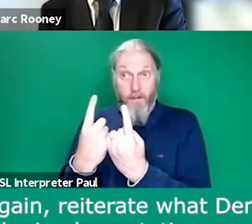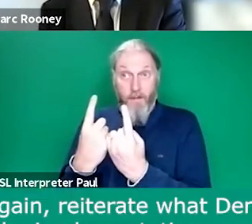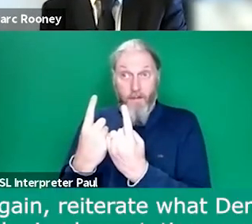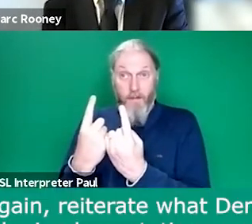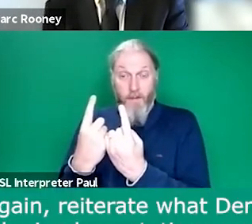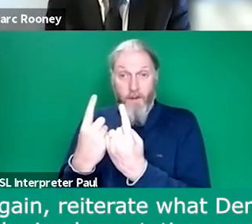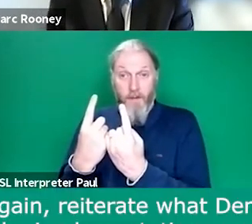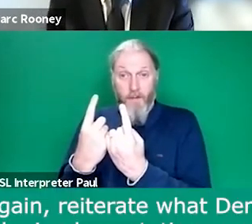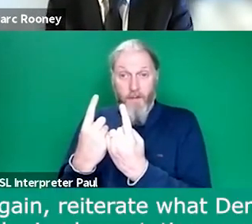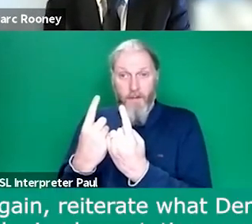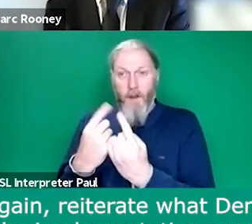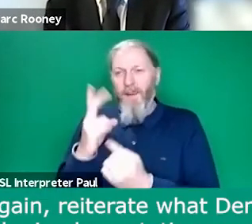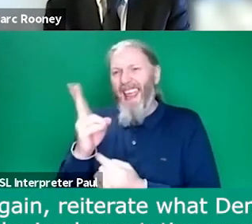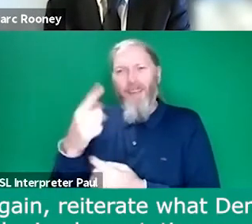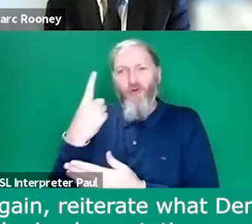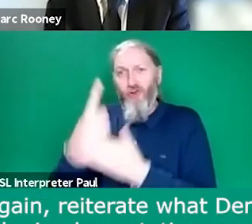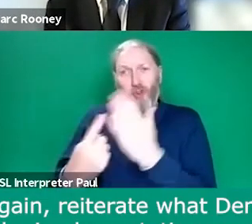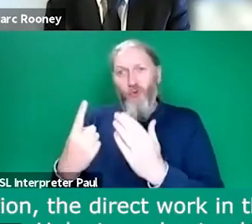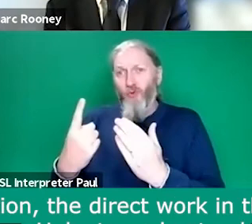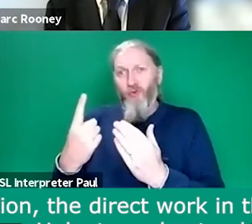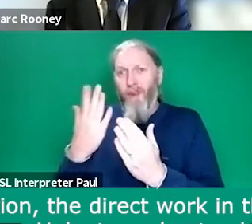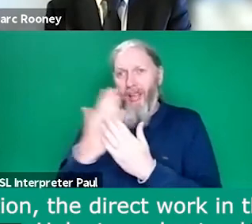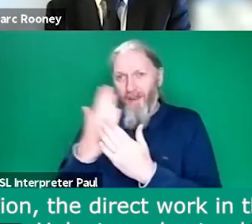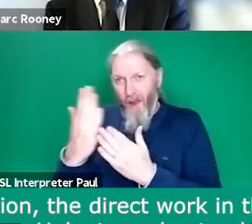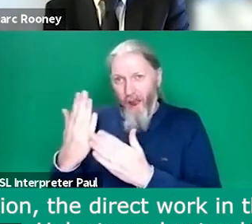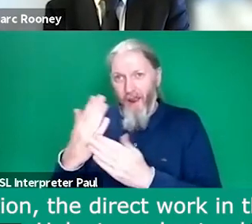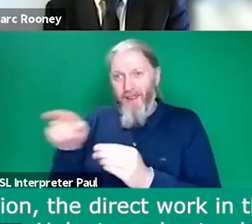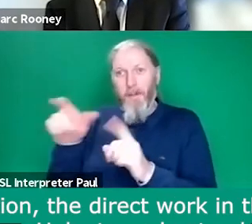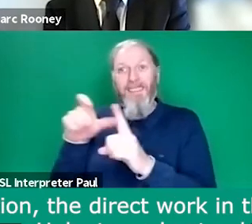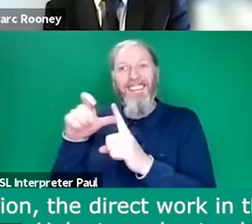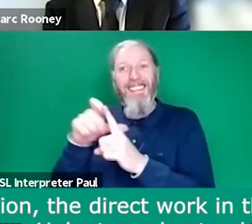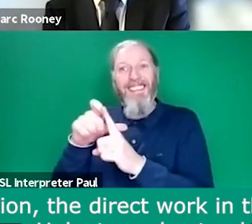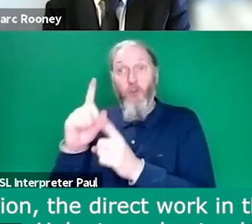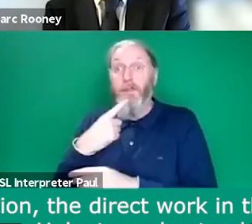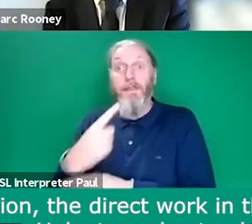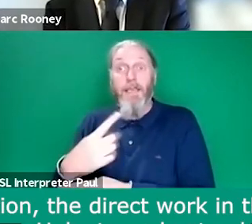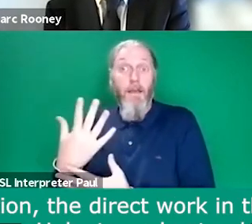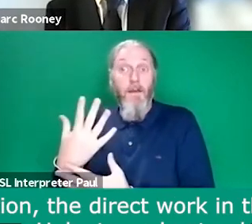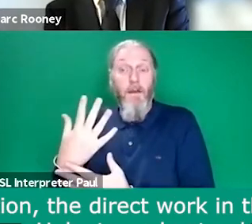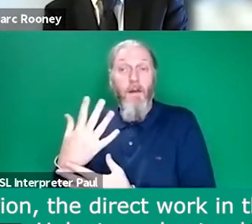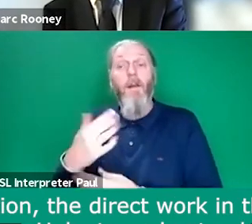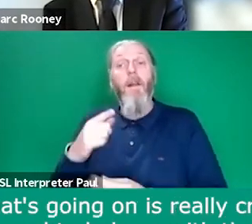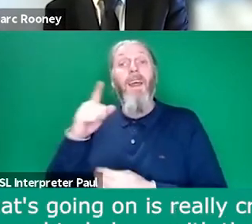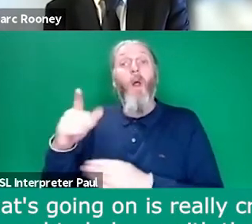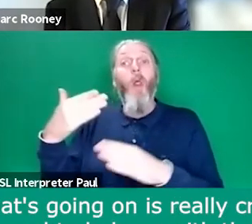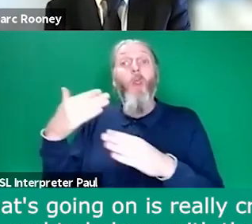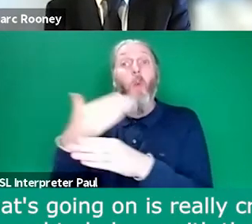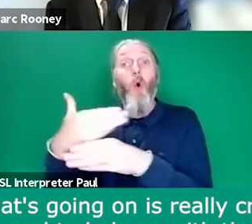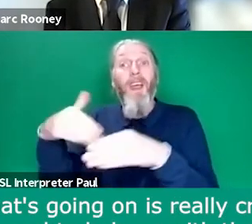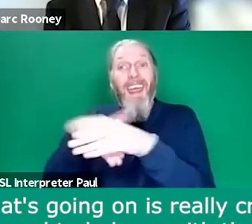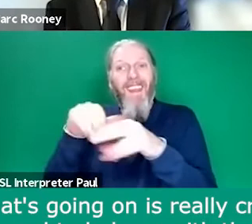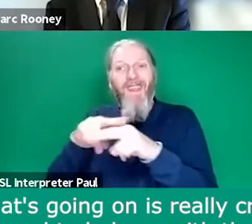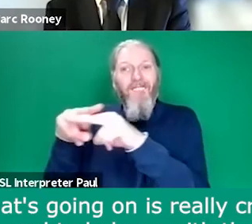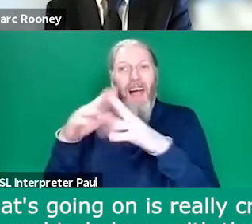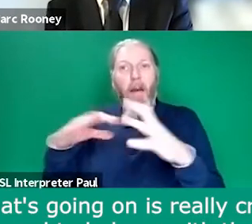just again, reiterating what Denise said, the implementation and process evaluation, the direct work in the family hubs to understand what's going on